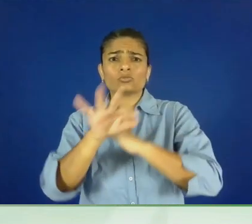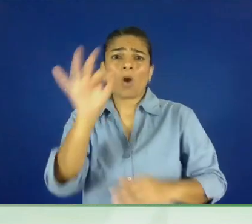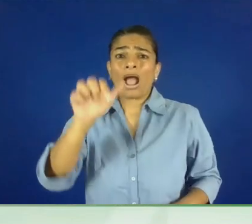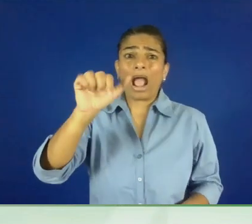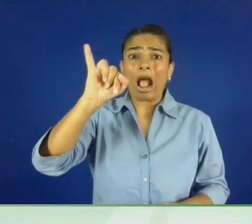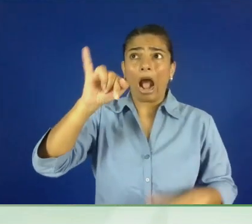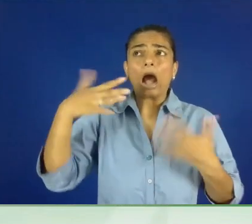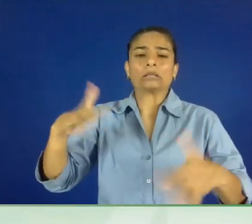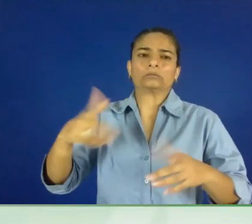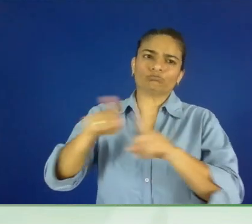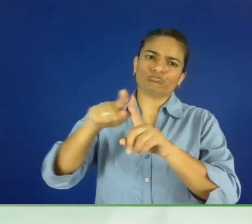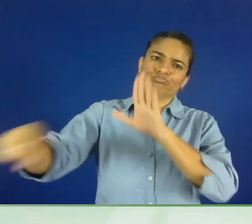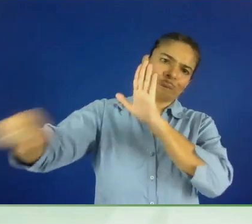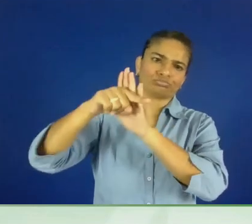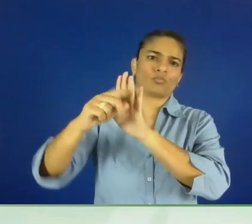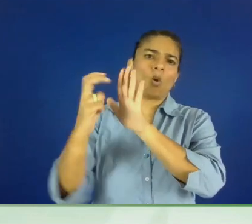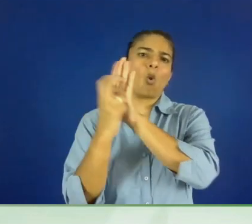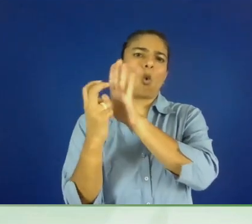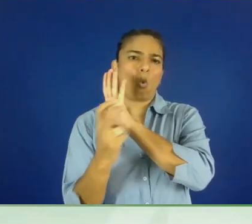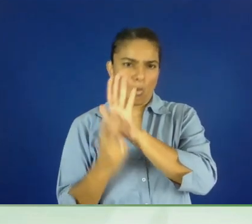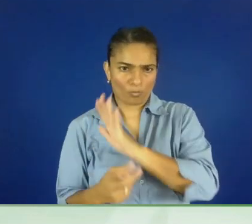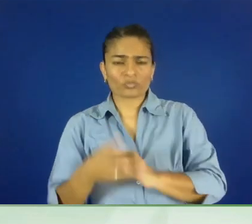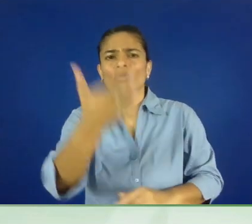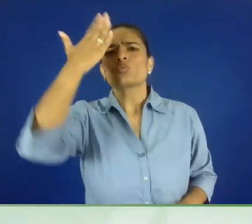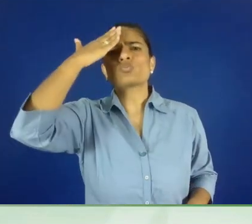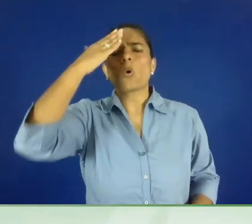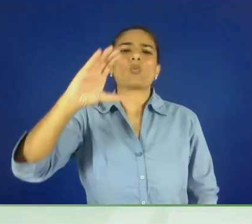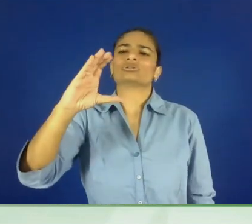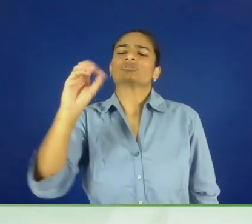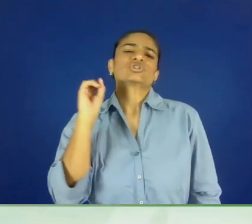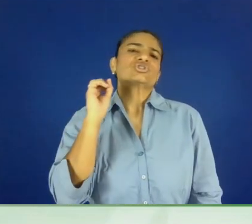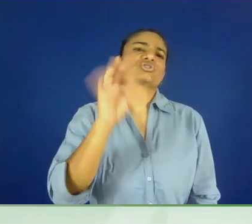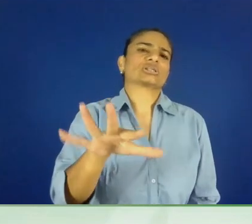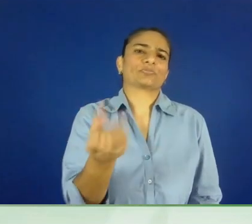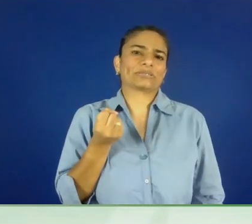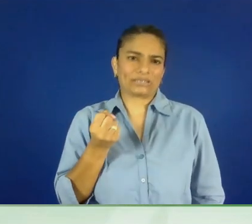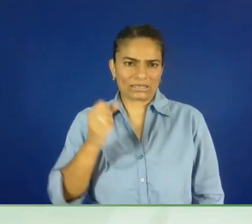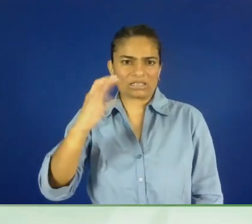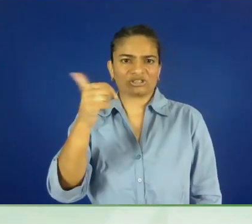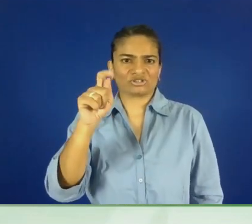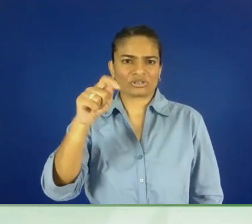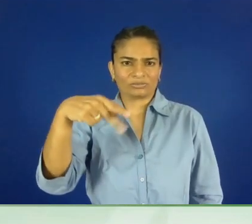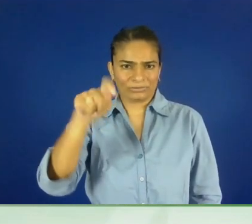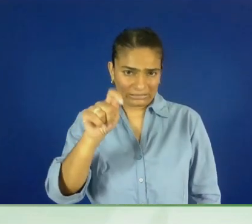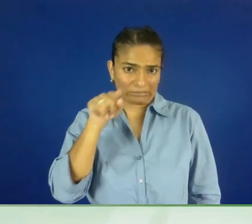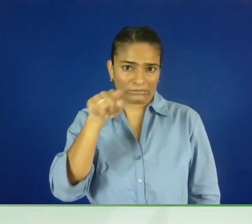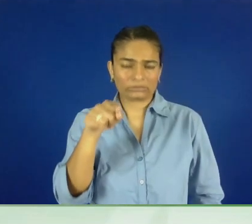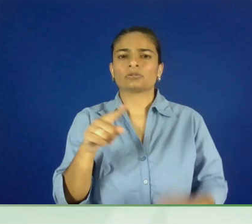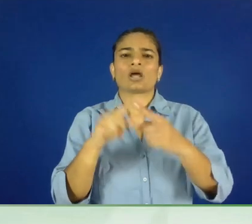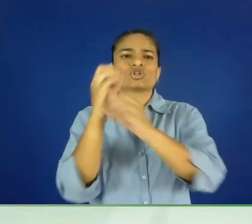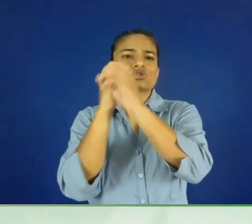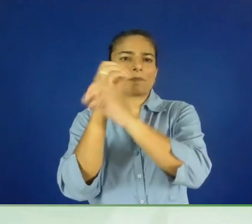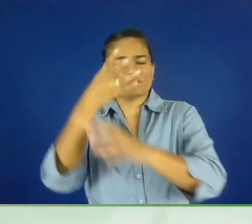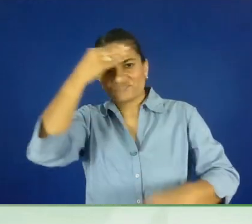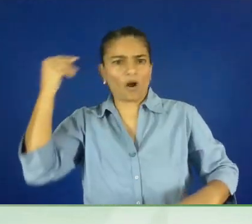you're forgetting speech-to-text, computer vision, text-to-speech, and all these other things that are built into your world today that you may never think about. And I want to